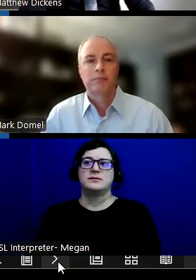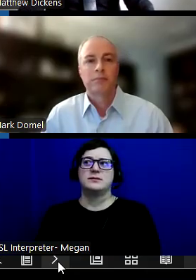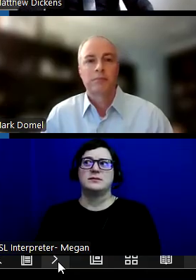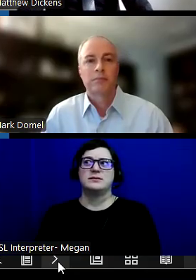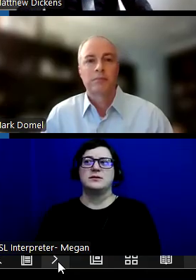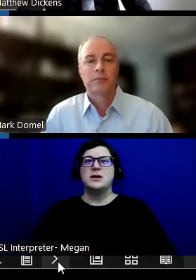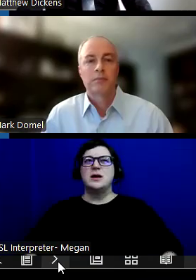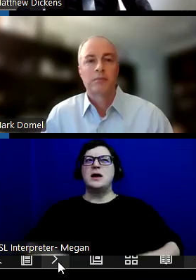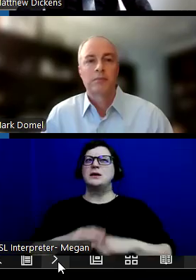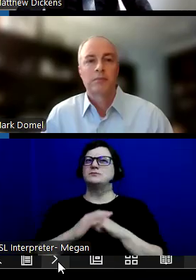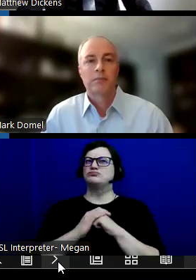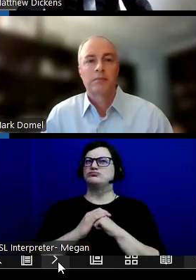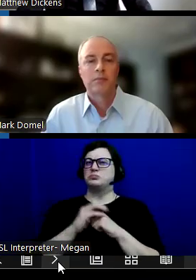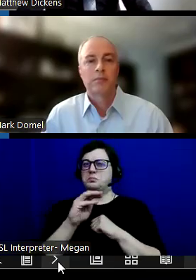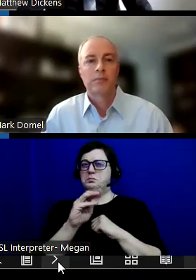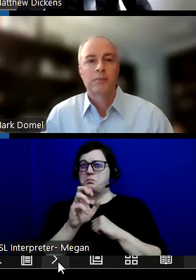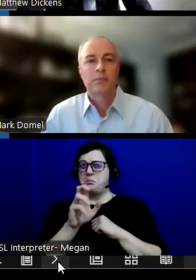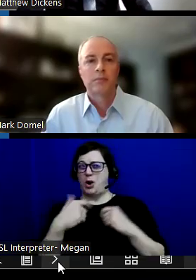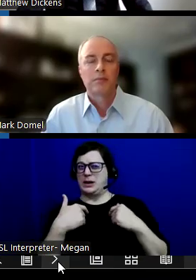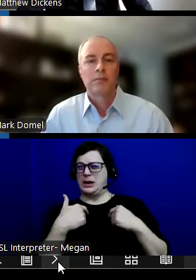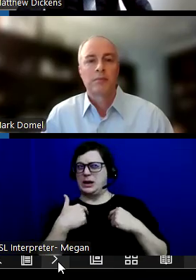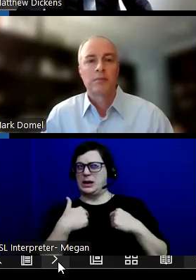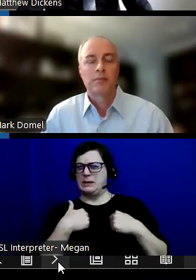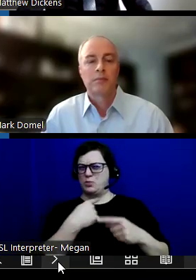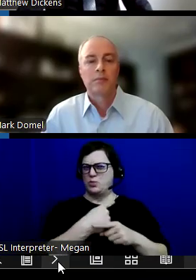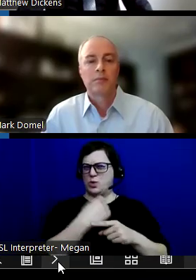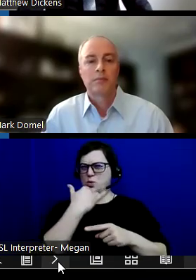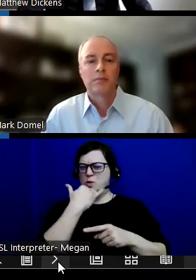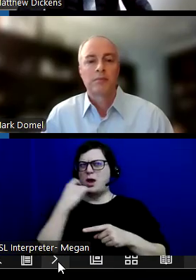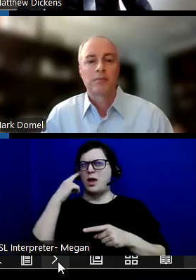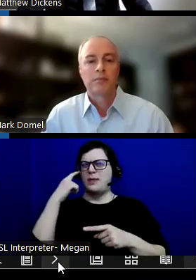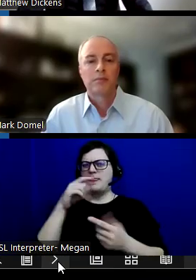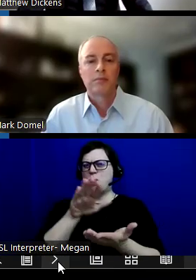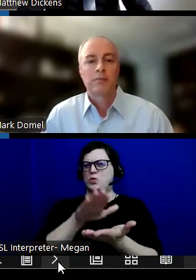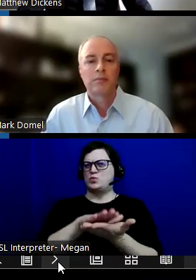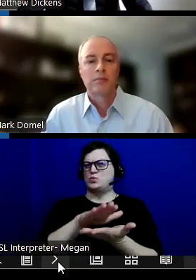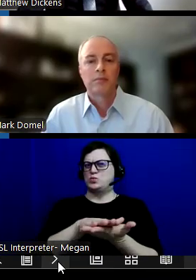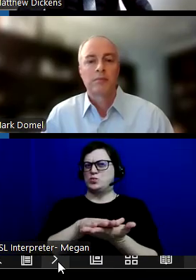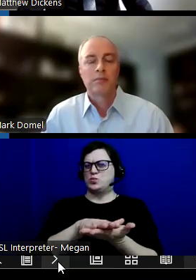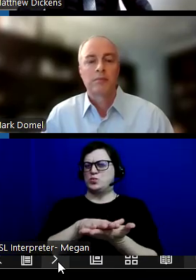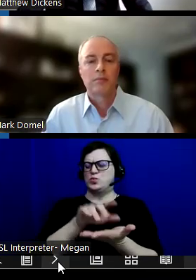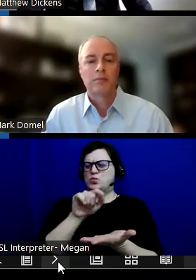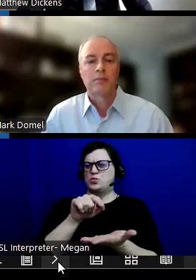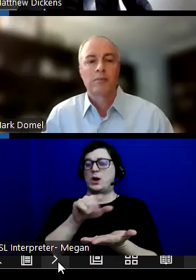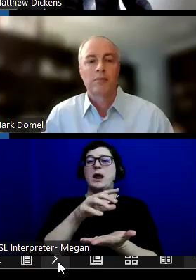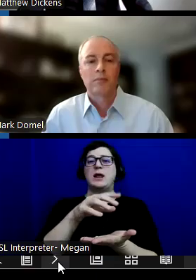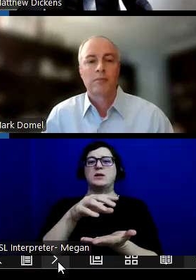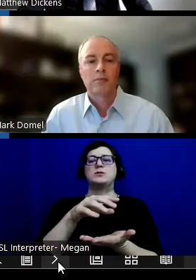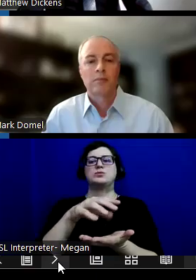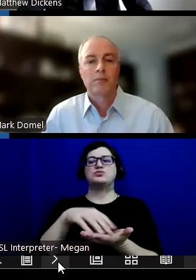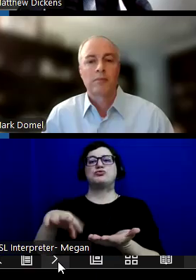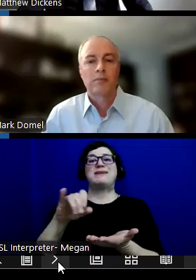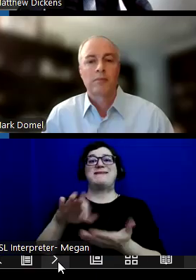I think, Mark, correct me if I'm wrong, the school and the students that are sharing the service in